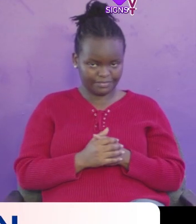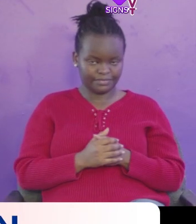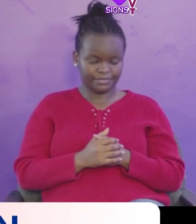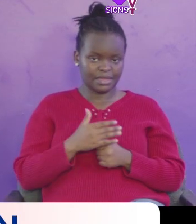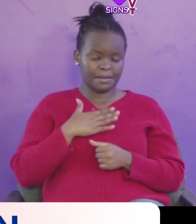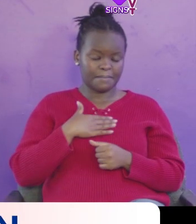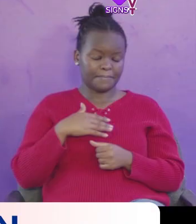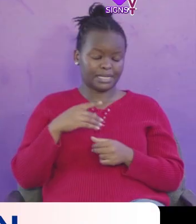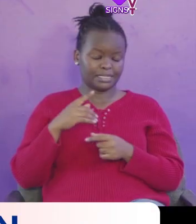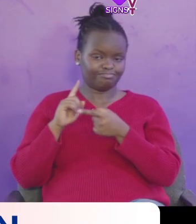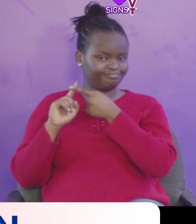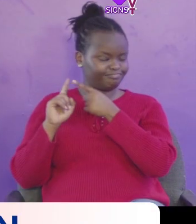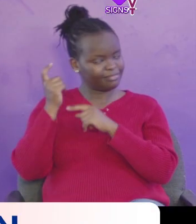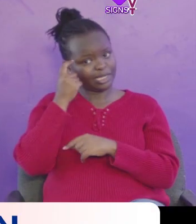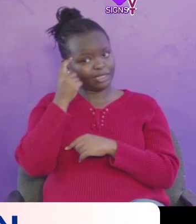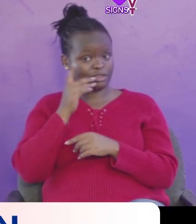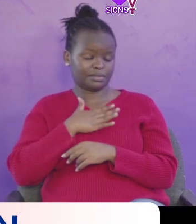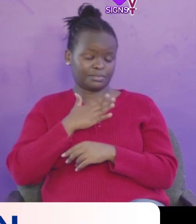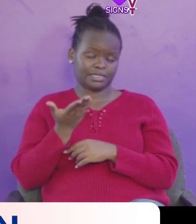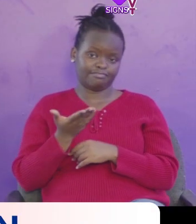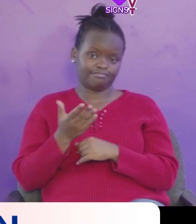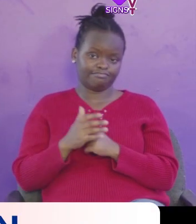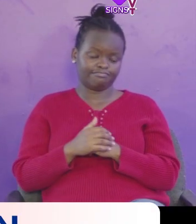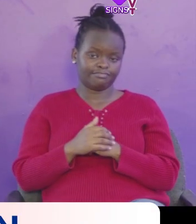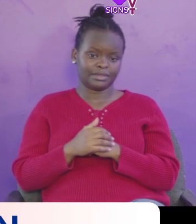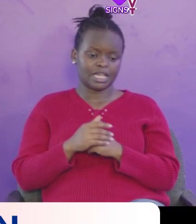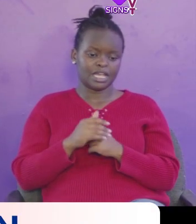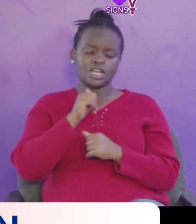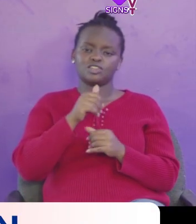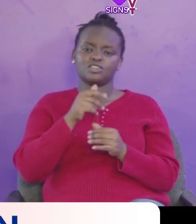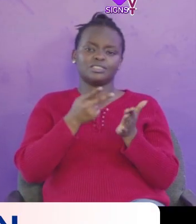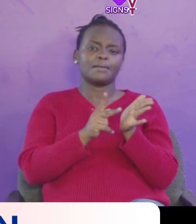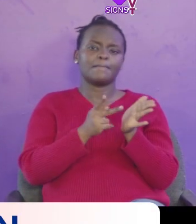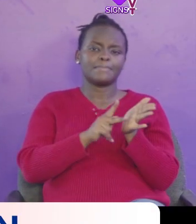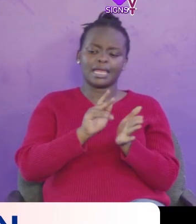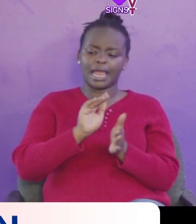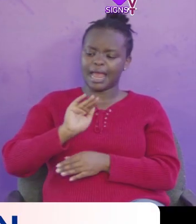feeling that I have. Number one, should not be paying a deposit.